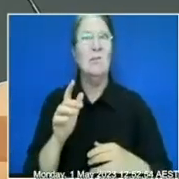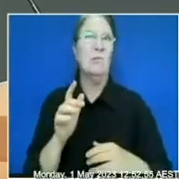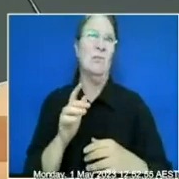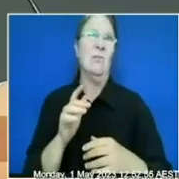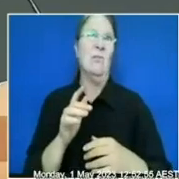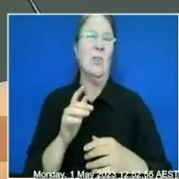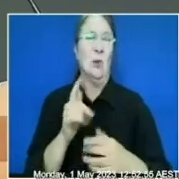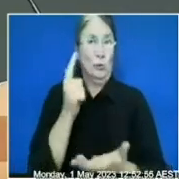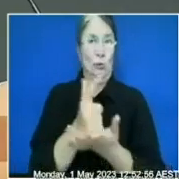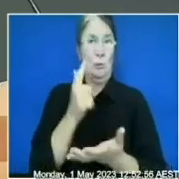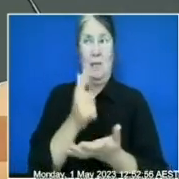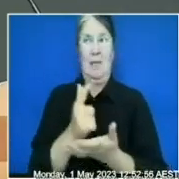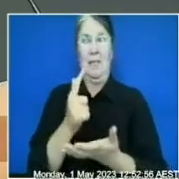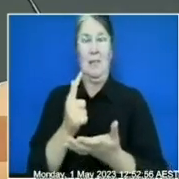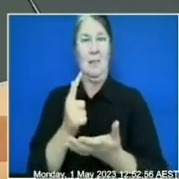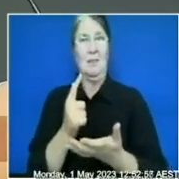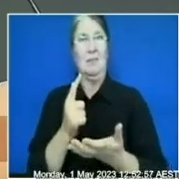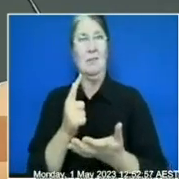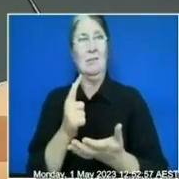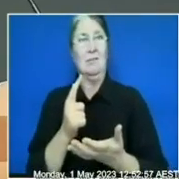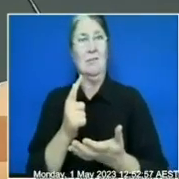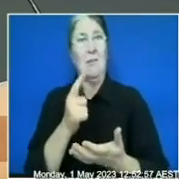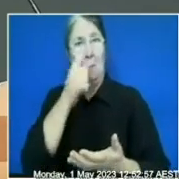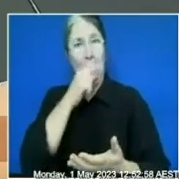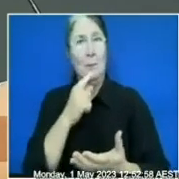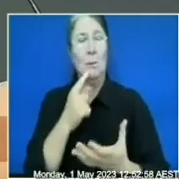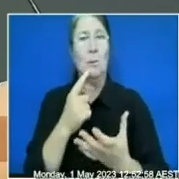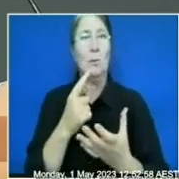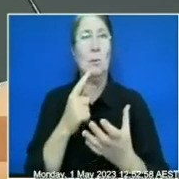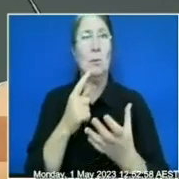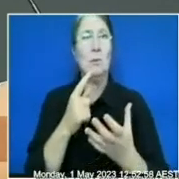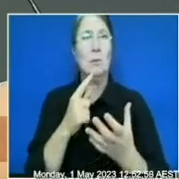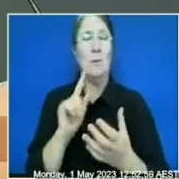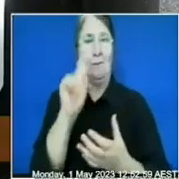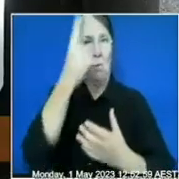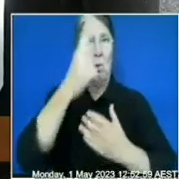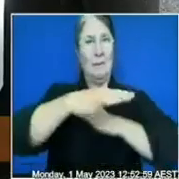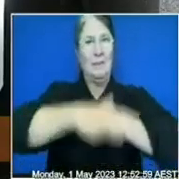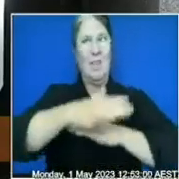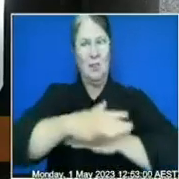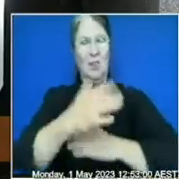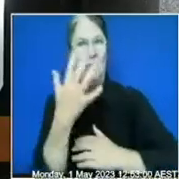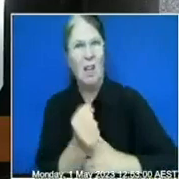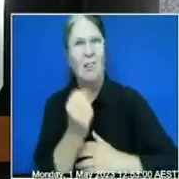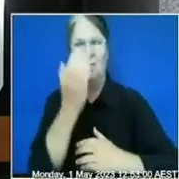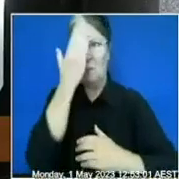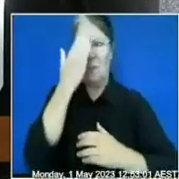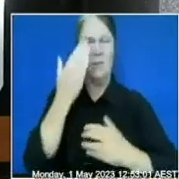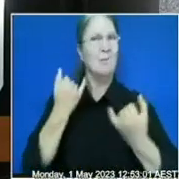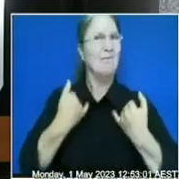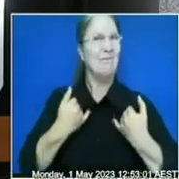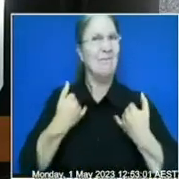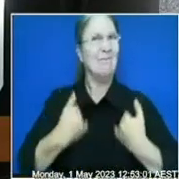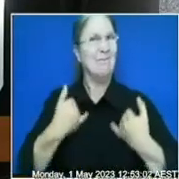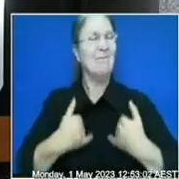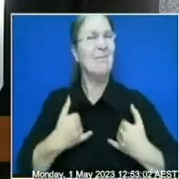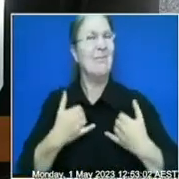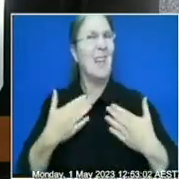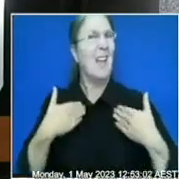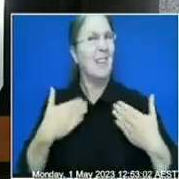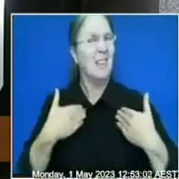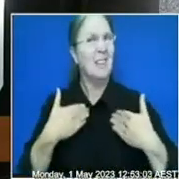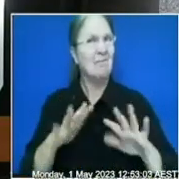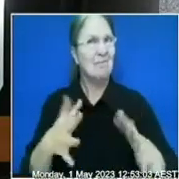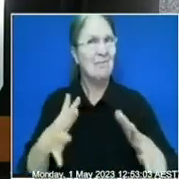panel are developing up their consultation strategy at the moment. In light that they also have, as you said, a consultation process on Engage Victoria, which